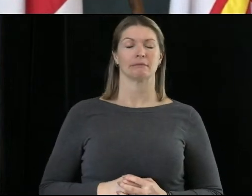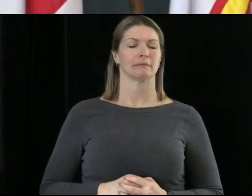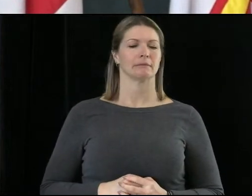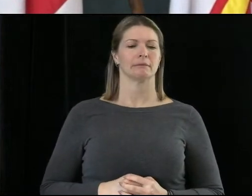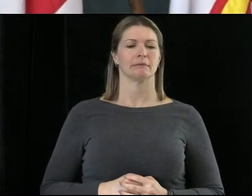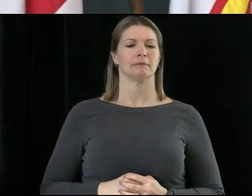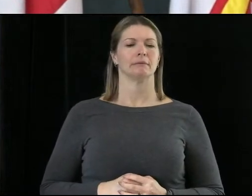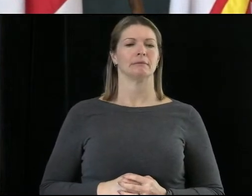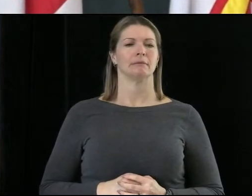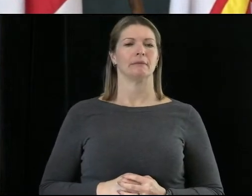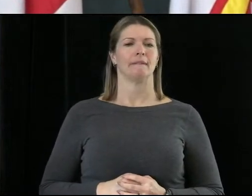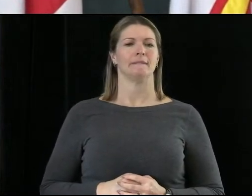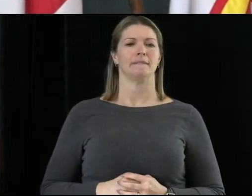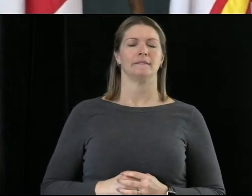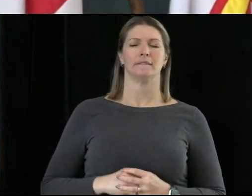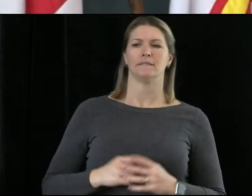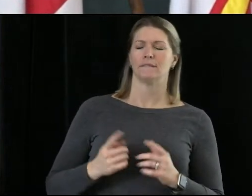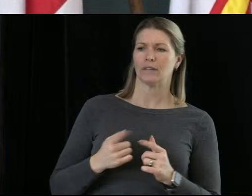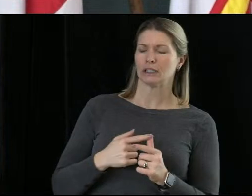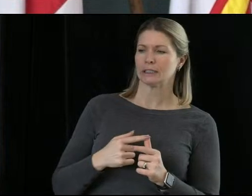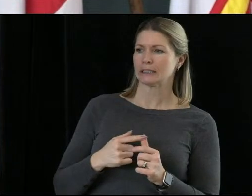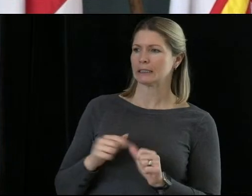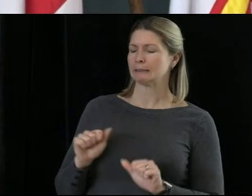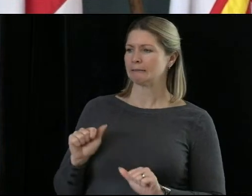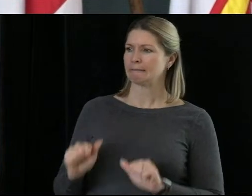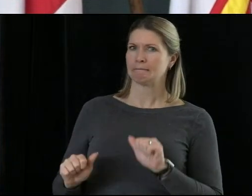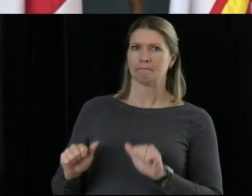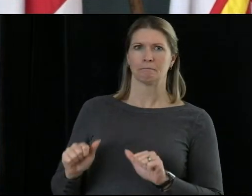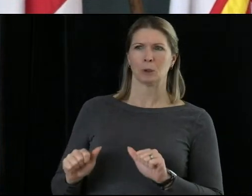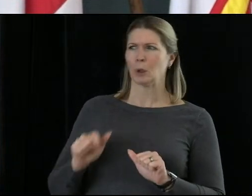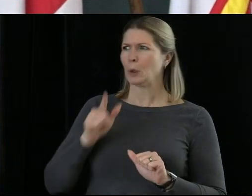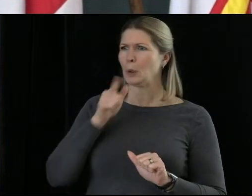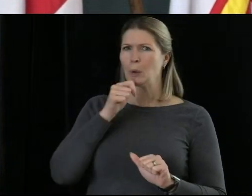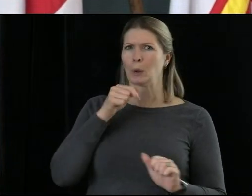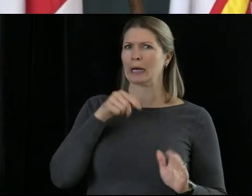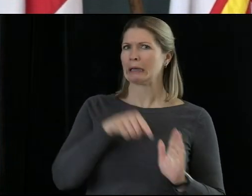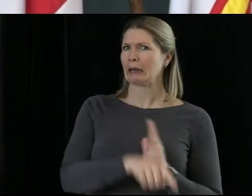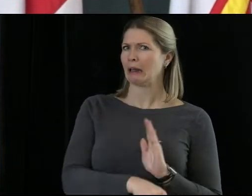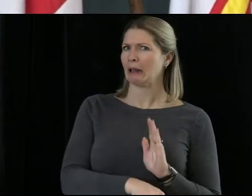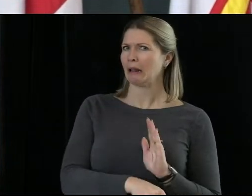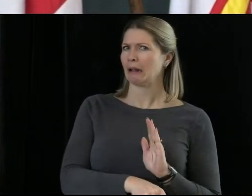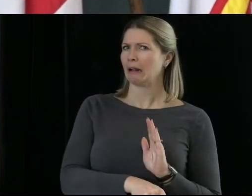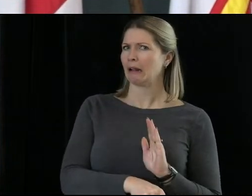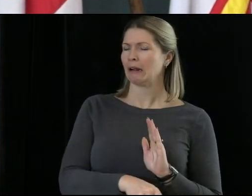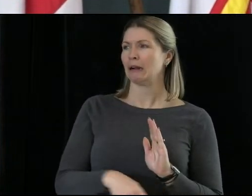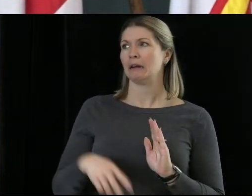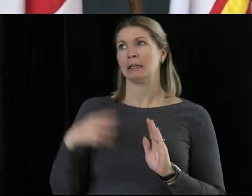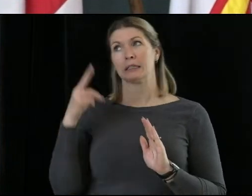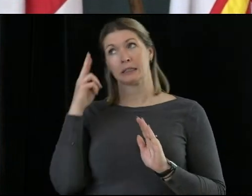At first, we weren't sure who might have taken Courtney, although we had suspicions.